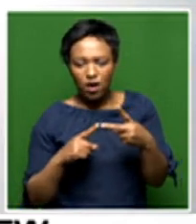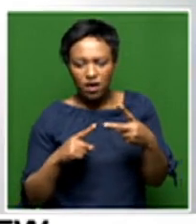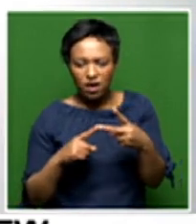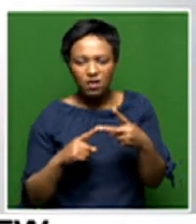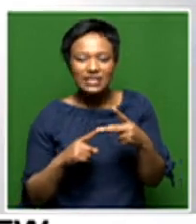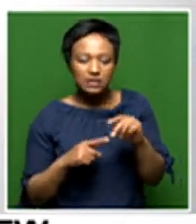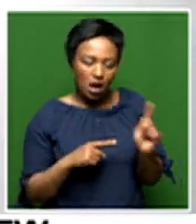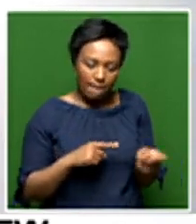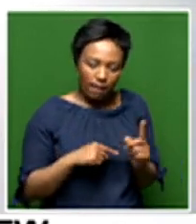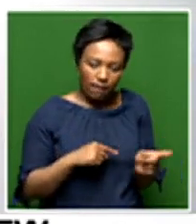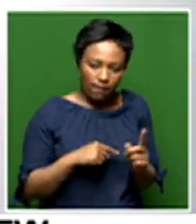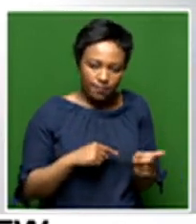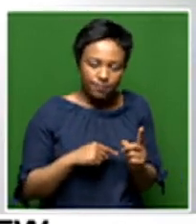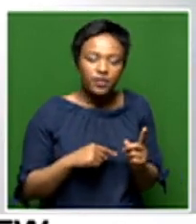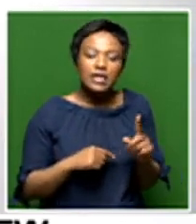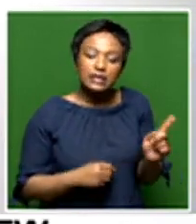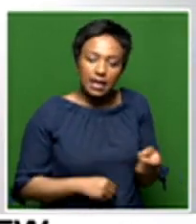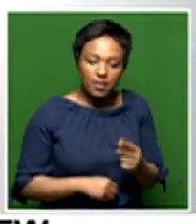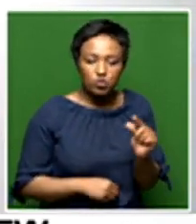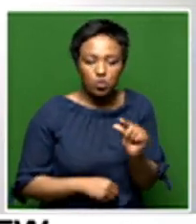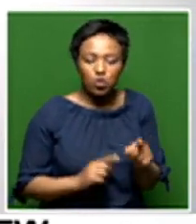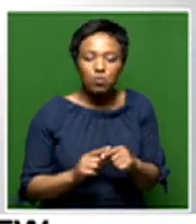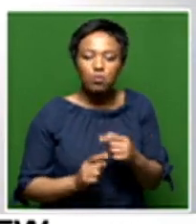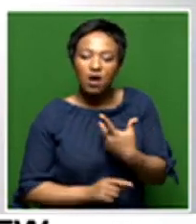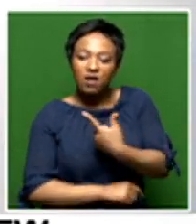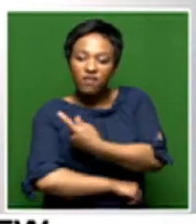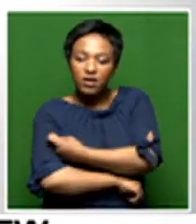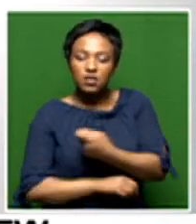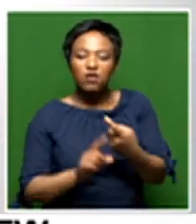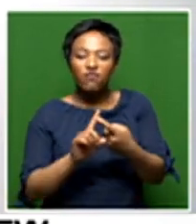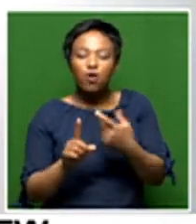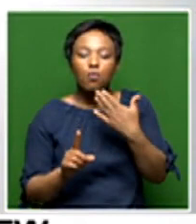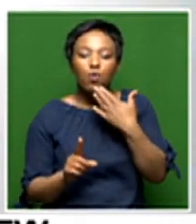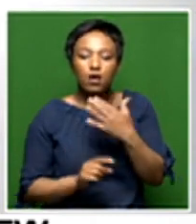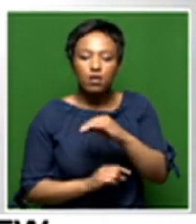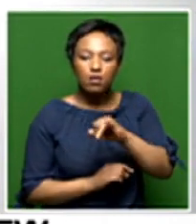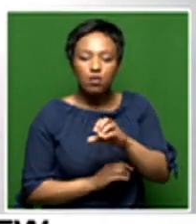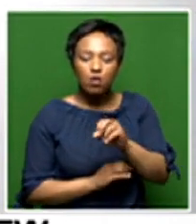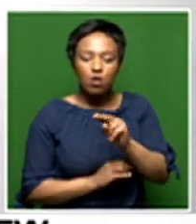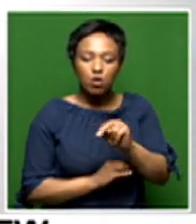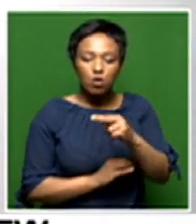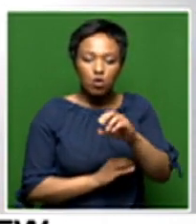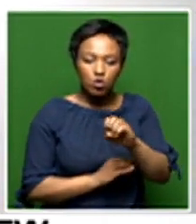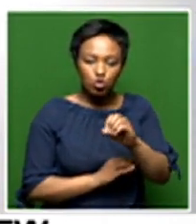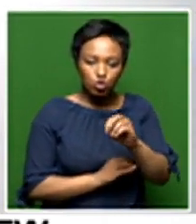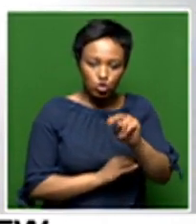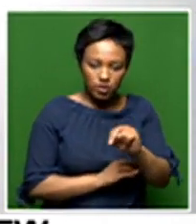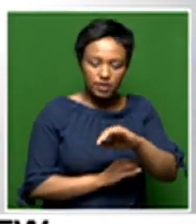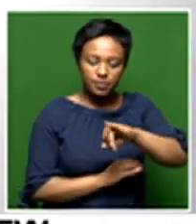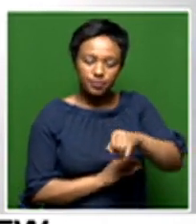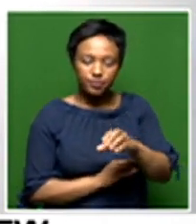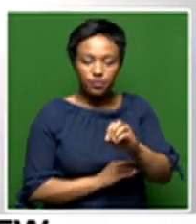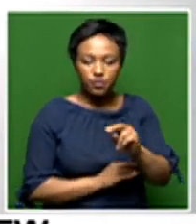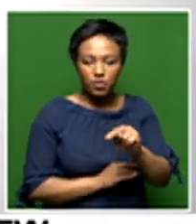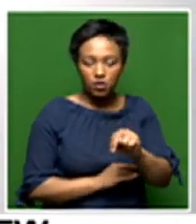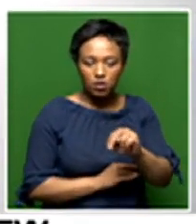the pipeline, which will be a vaccine from Johnson & Johnson. And I think they're